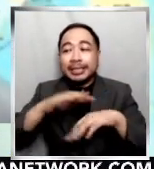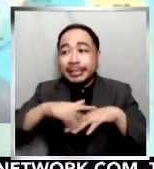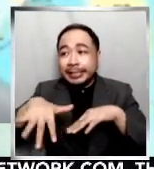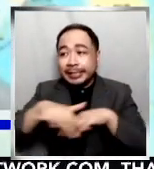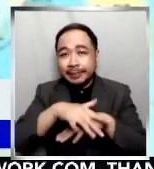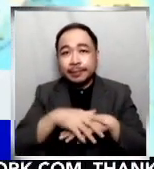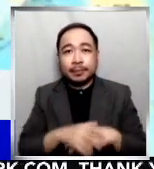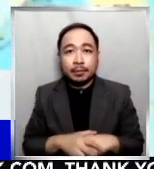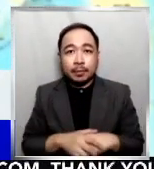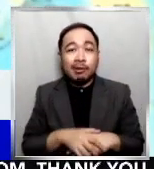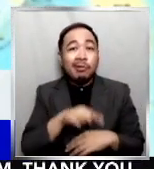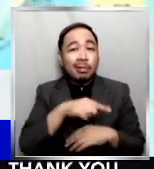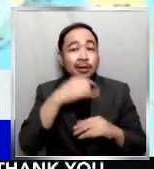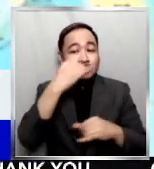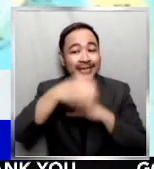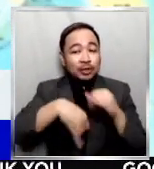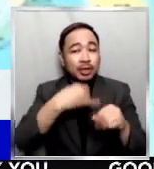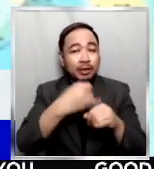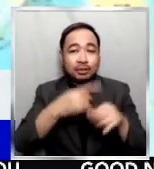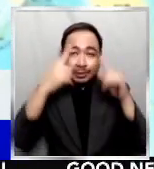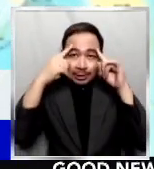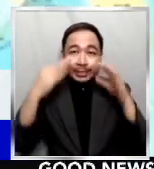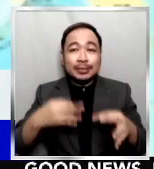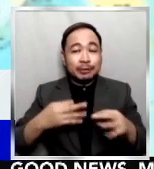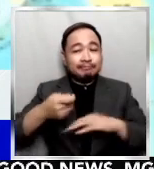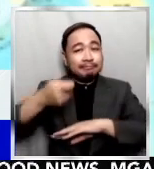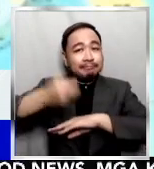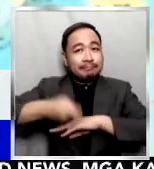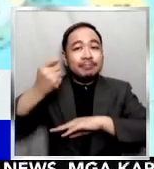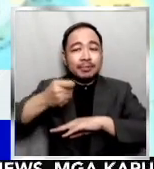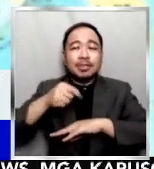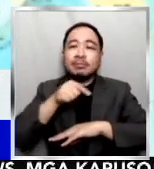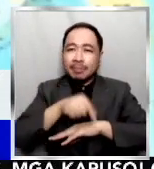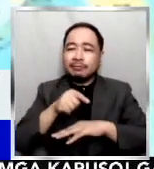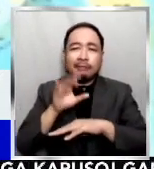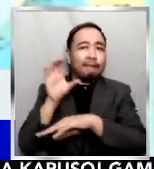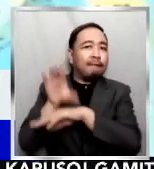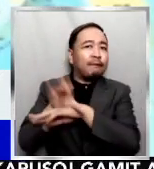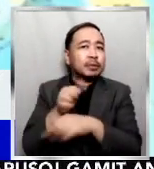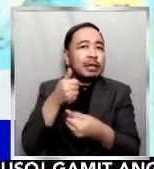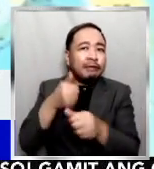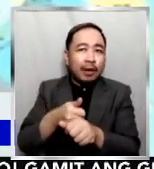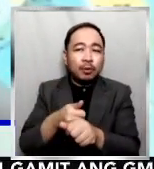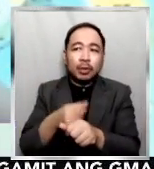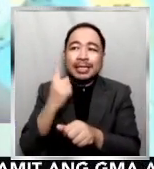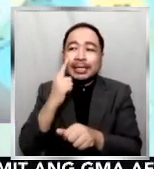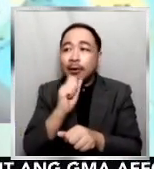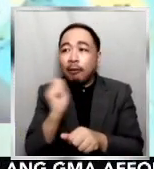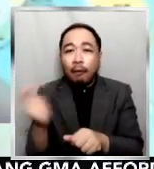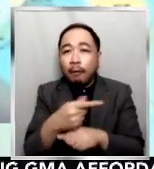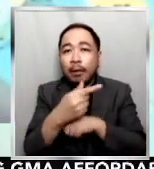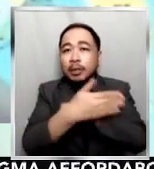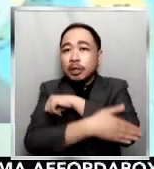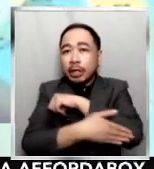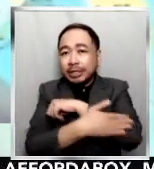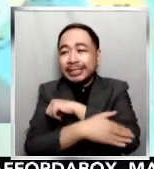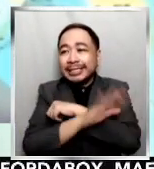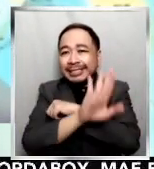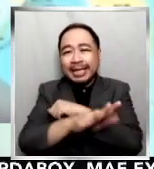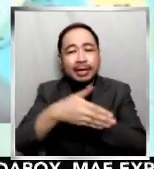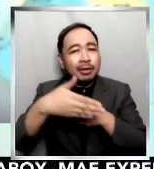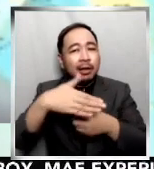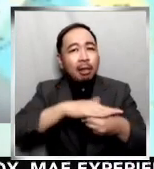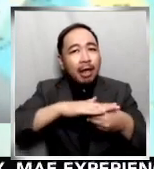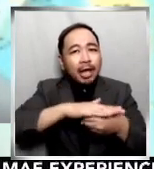enforced most effectively. And all the ASEAN coastal states will be assured that their exclusive economic zones are